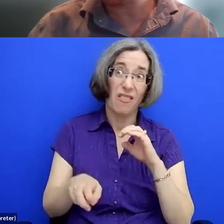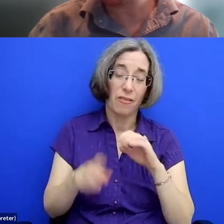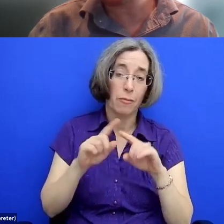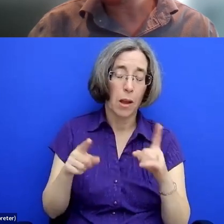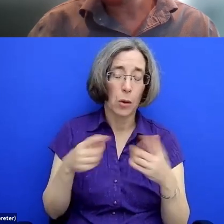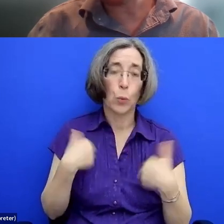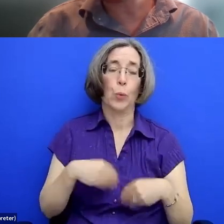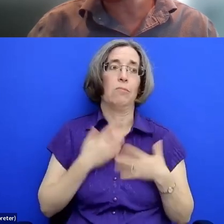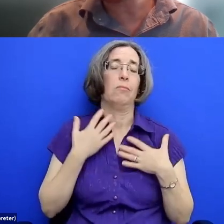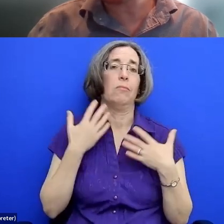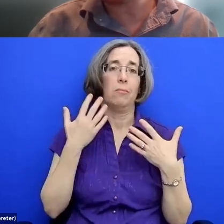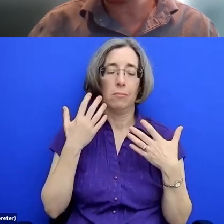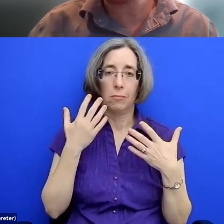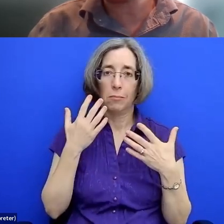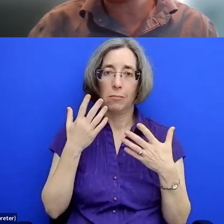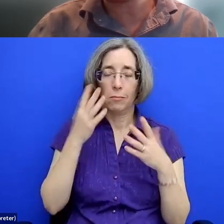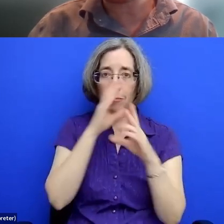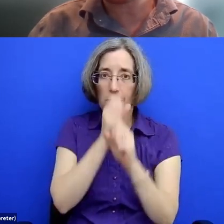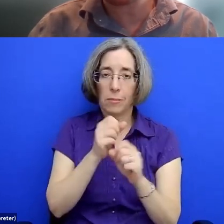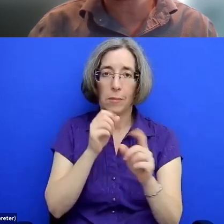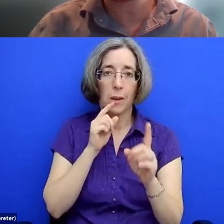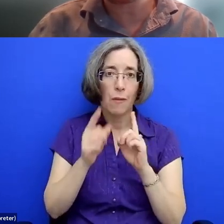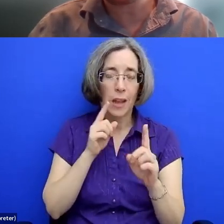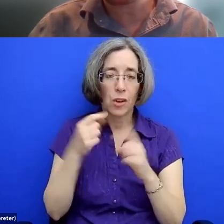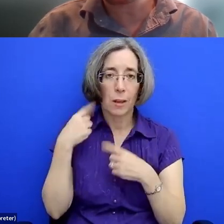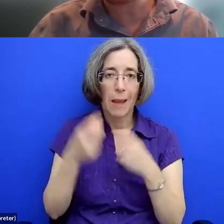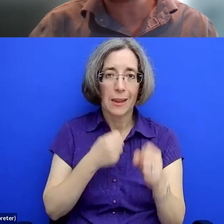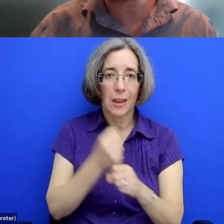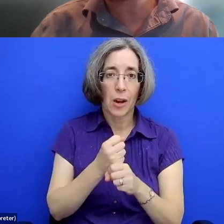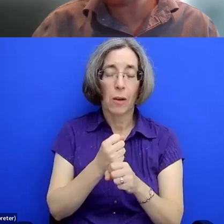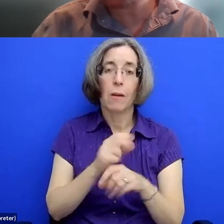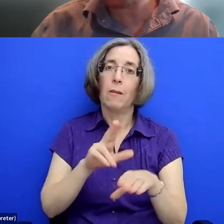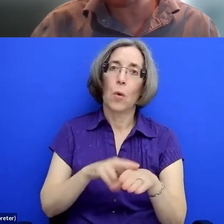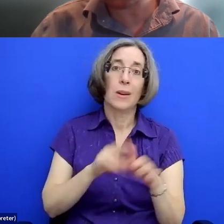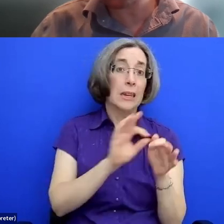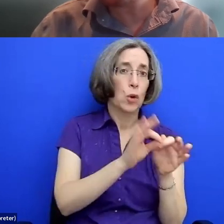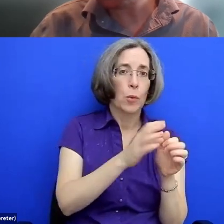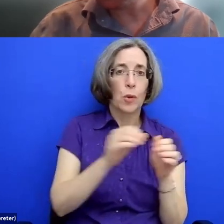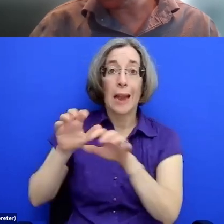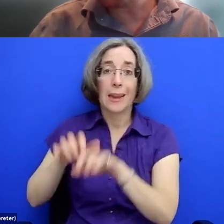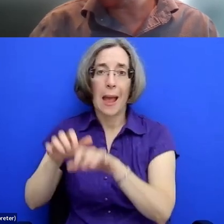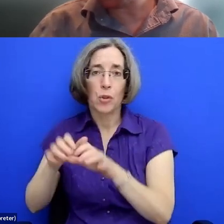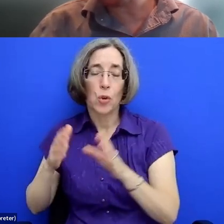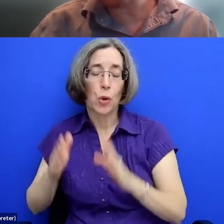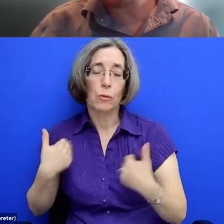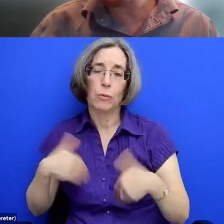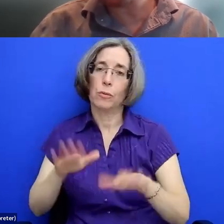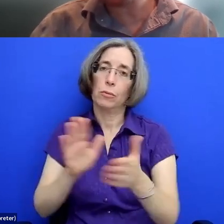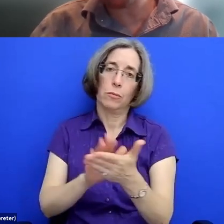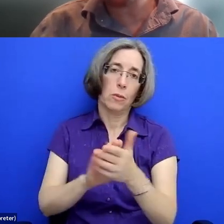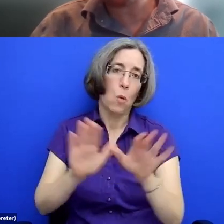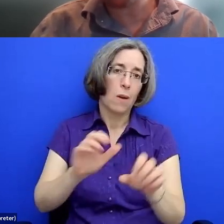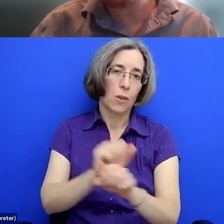the last year. Obviously, our interpreters and our captioners have been doing a fantastic job, and our